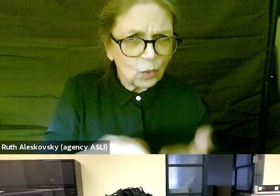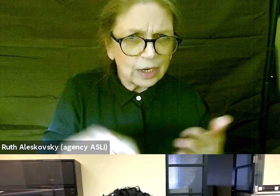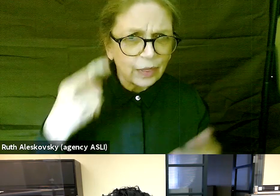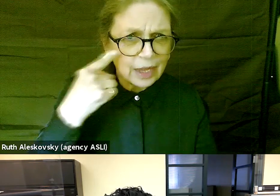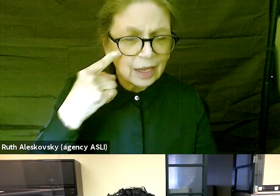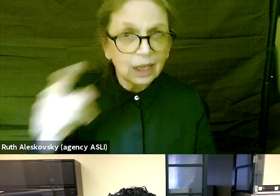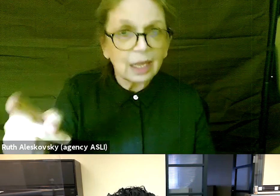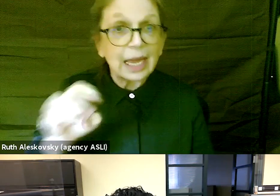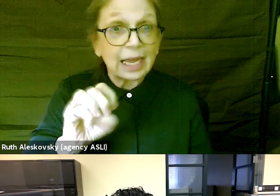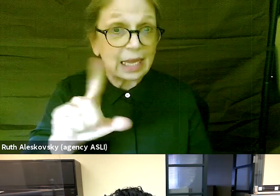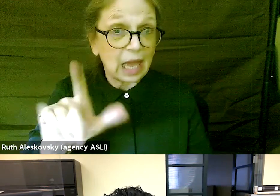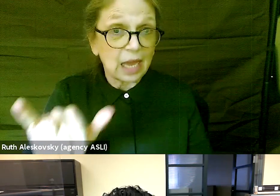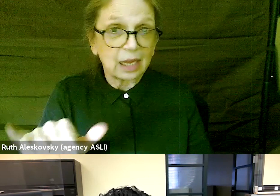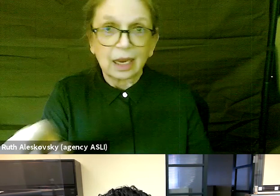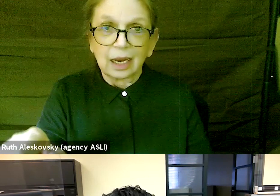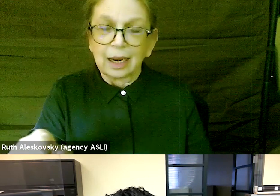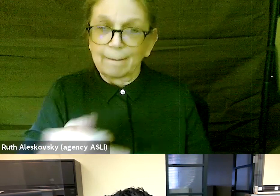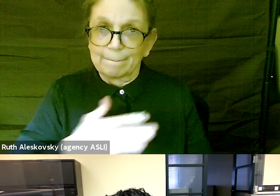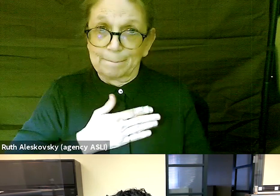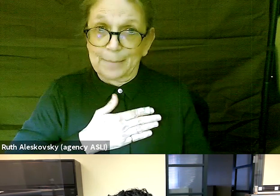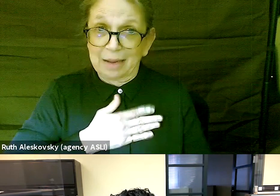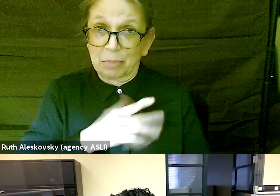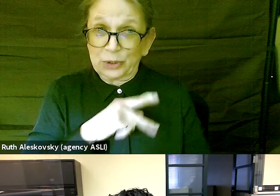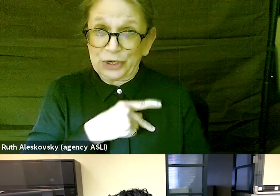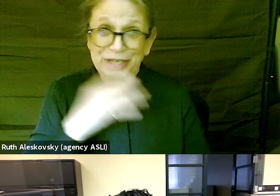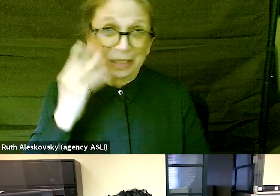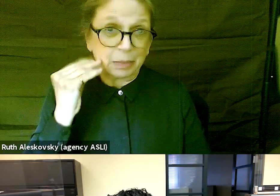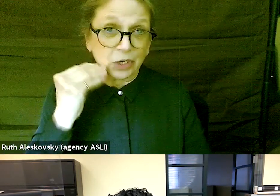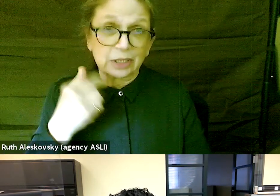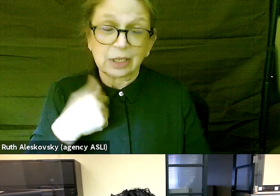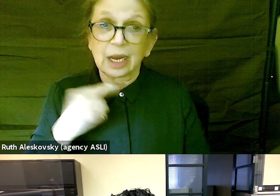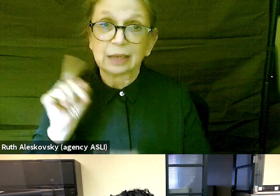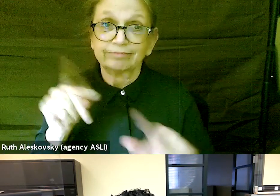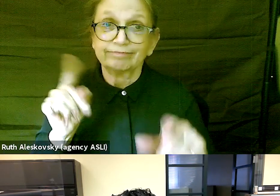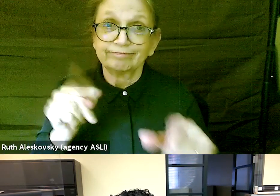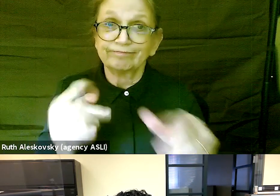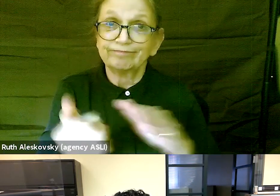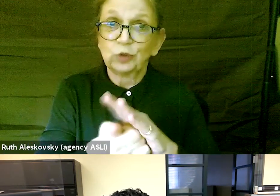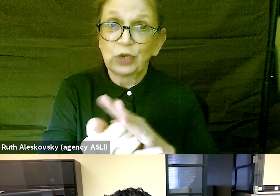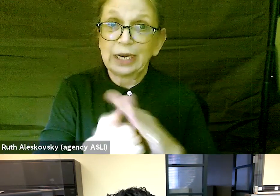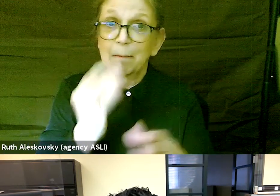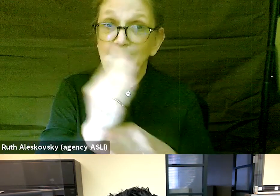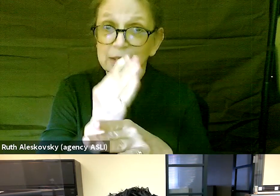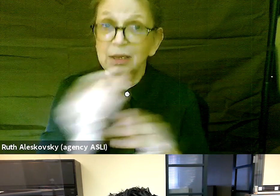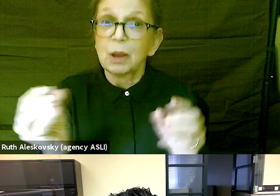Based on personal experience, I mean, I like I said, I ride the train and the bus more so than,